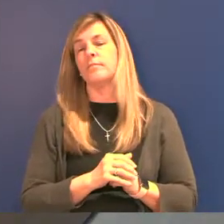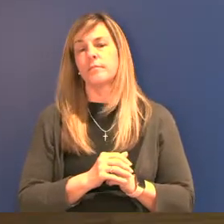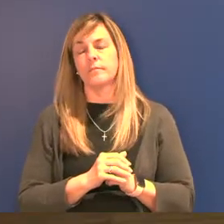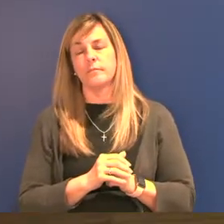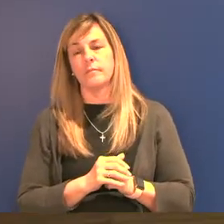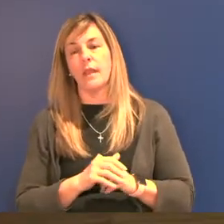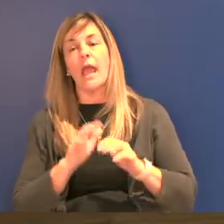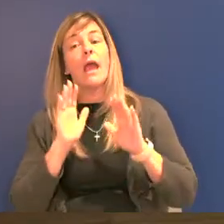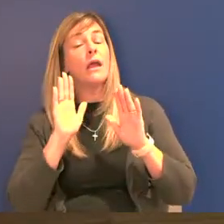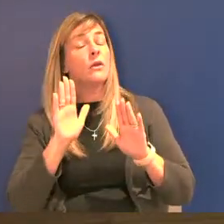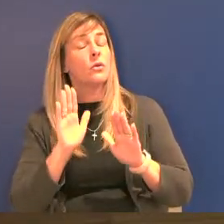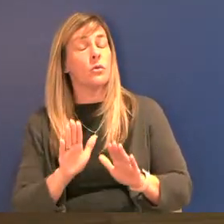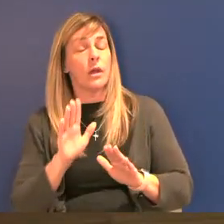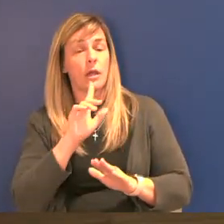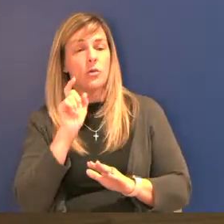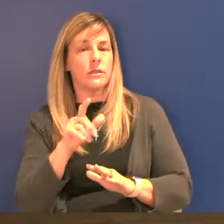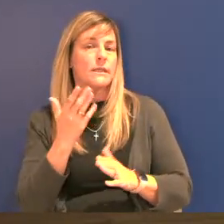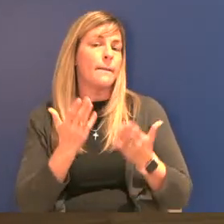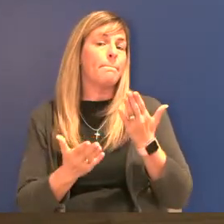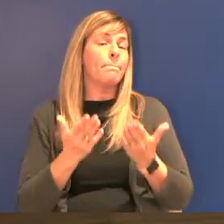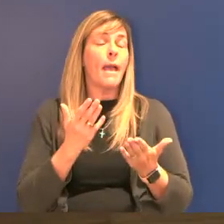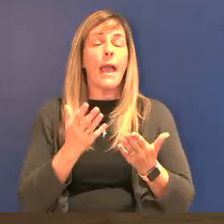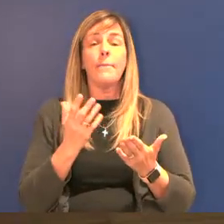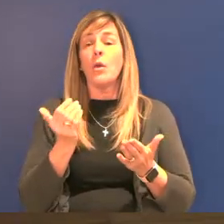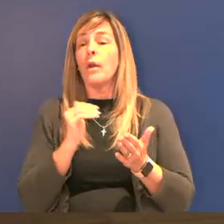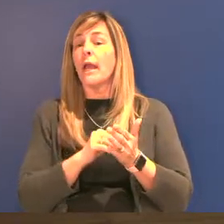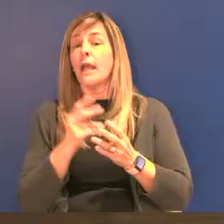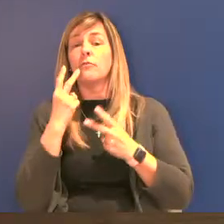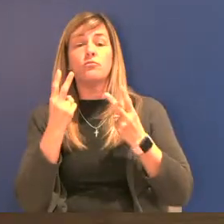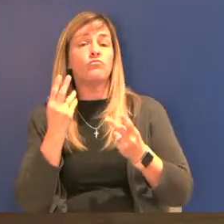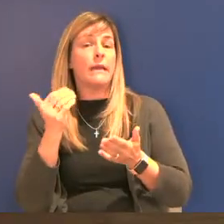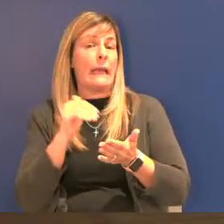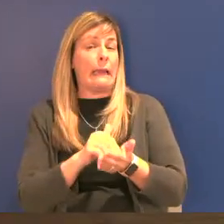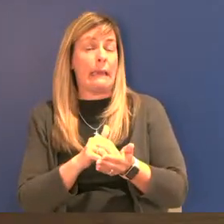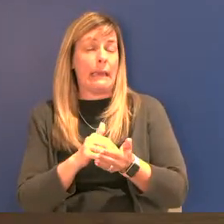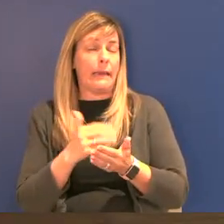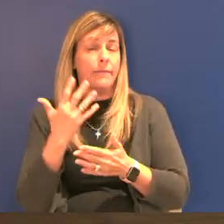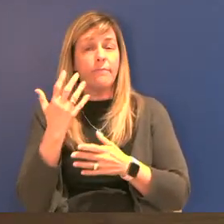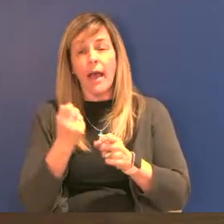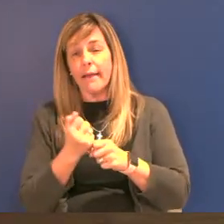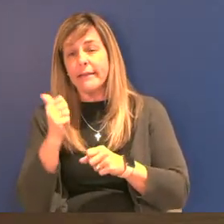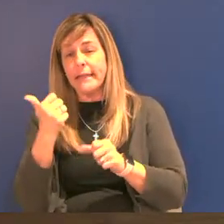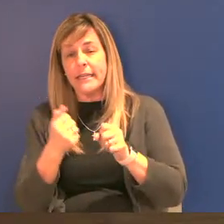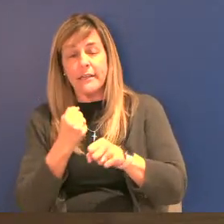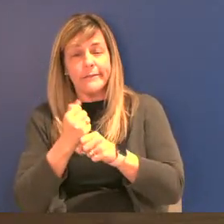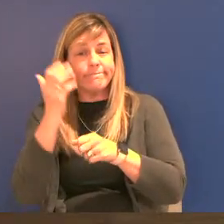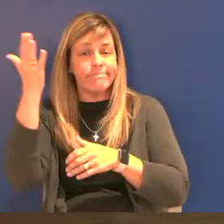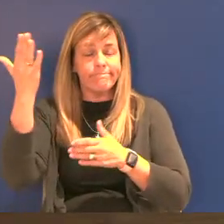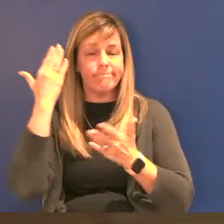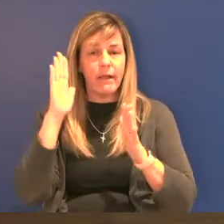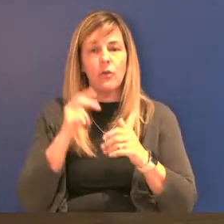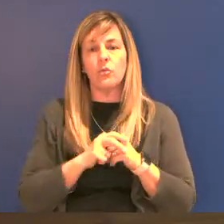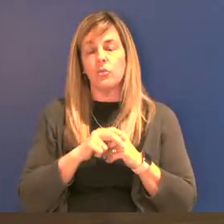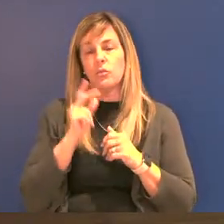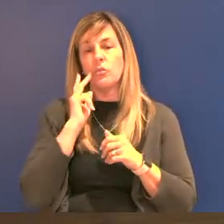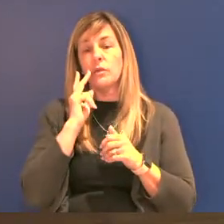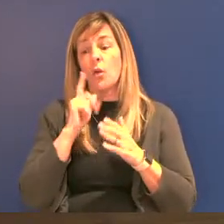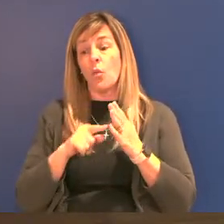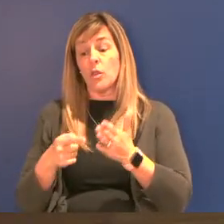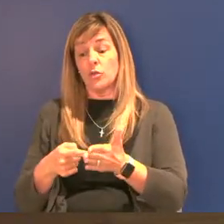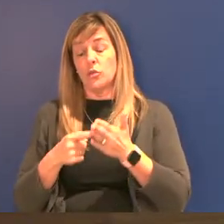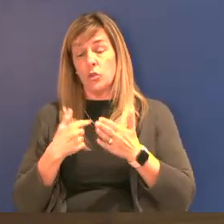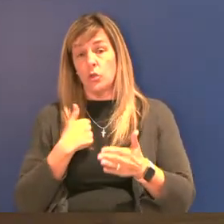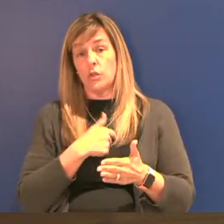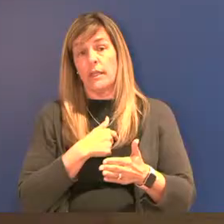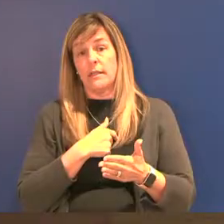may revisit 5 years, 10 years down the road. Right now, what this shows us is as